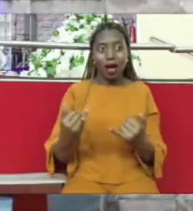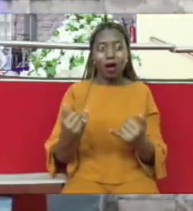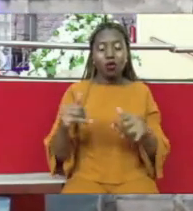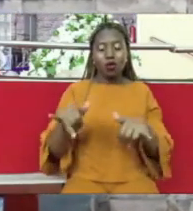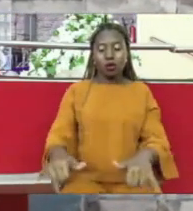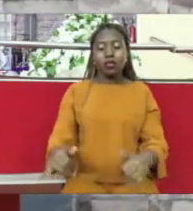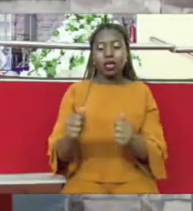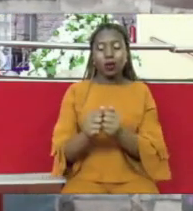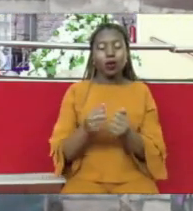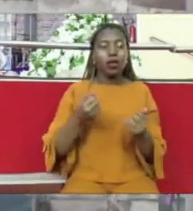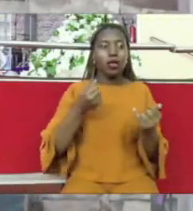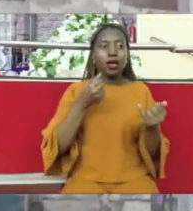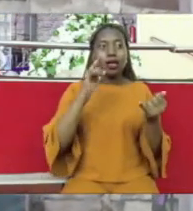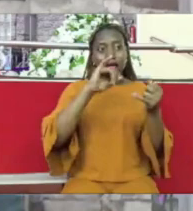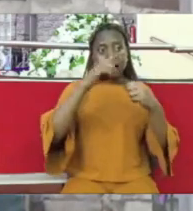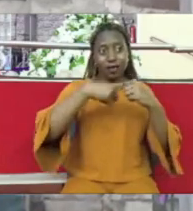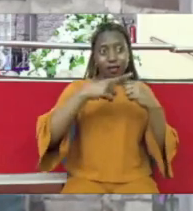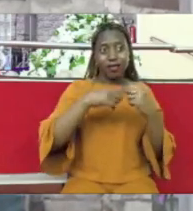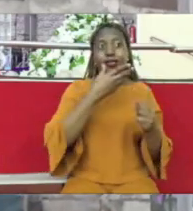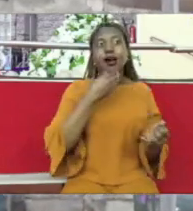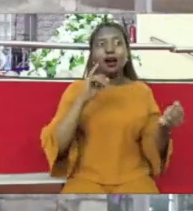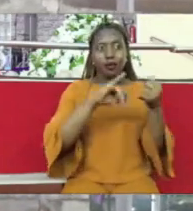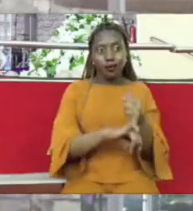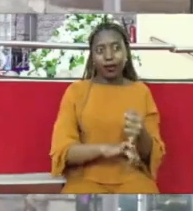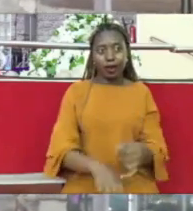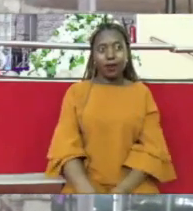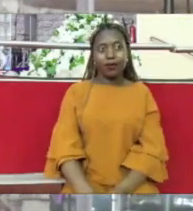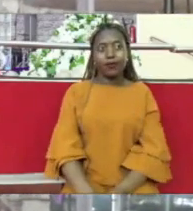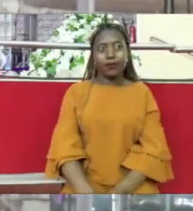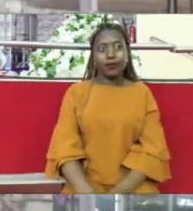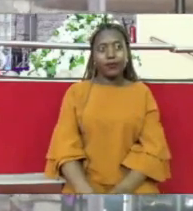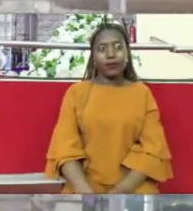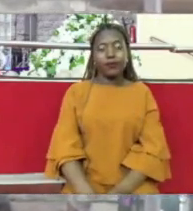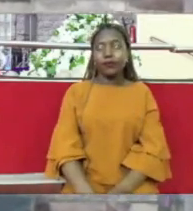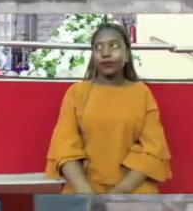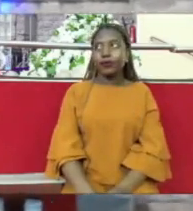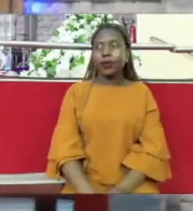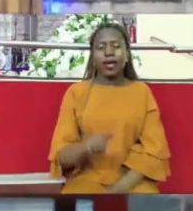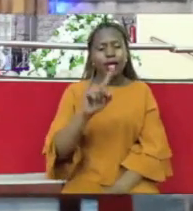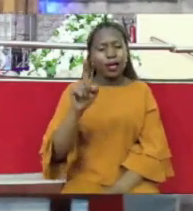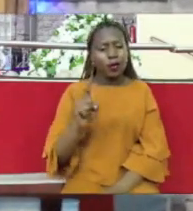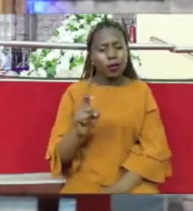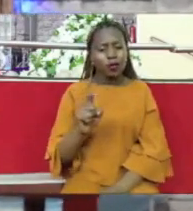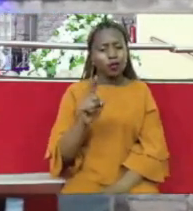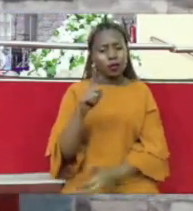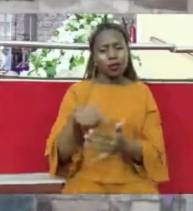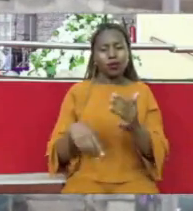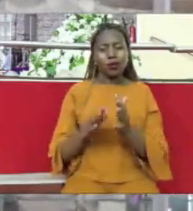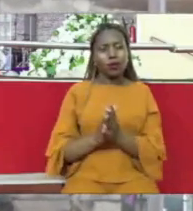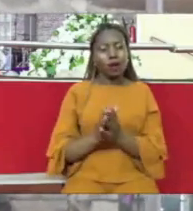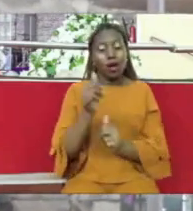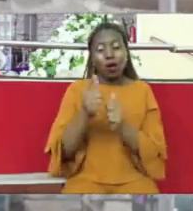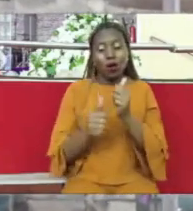awali alikuwa amepata wanaume 5 ambao alikuwa amemwacha na hivyo basi alikuwa amekaa bila mwanamume. The question is, which other woman would want